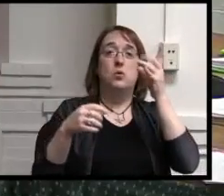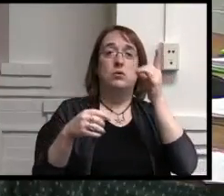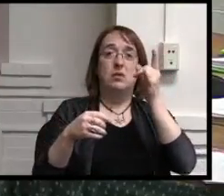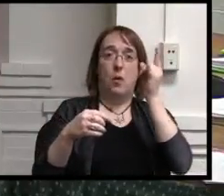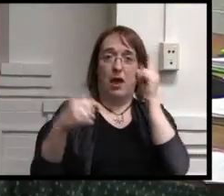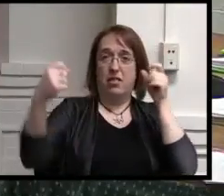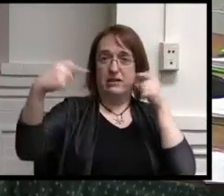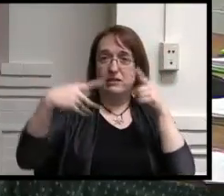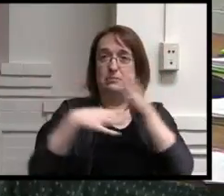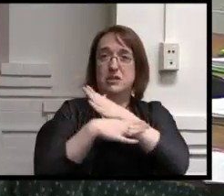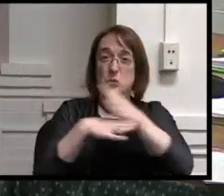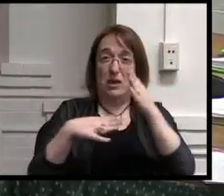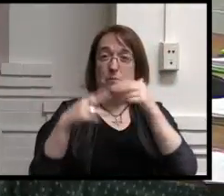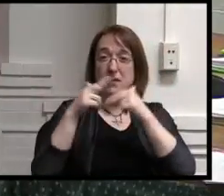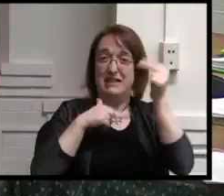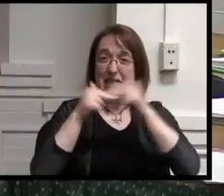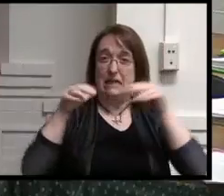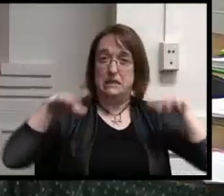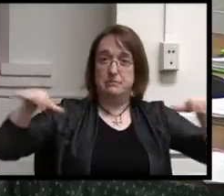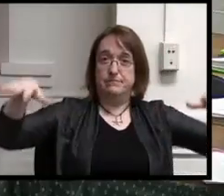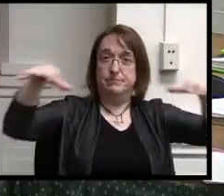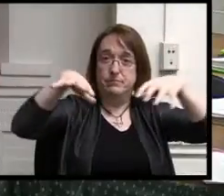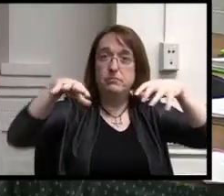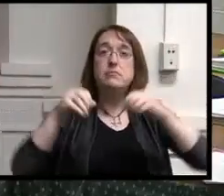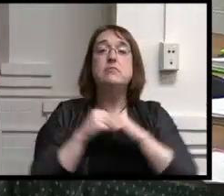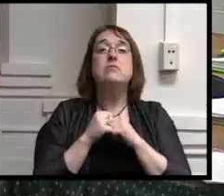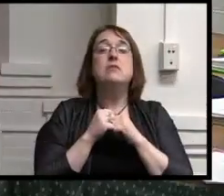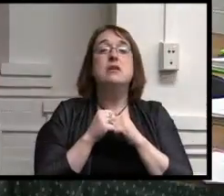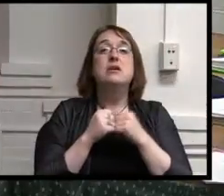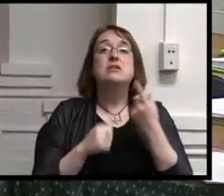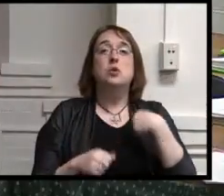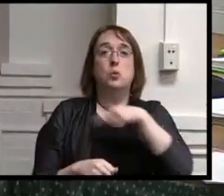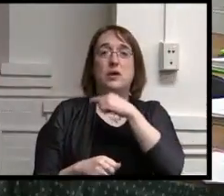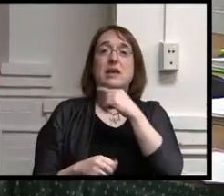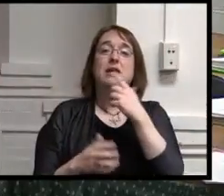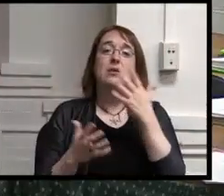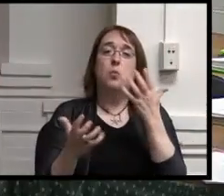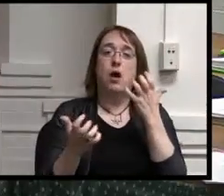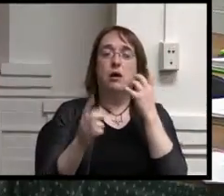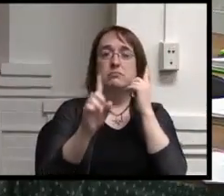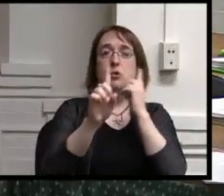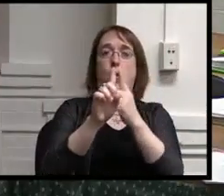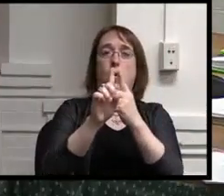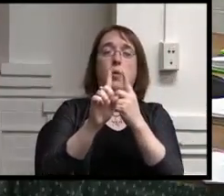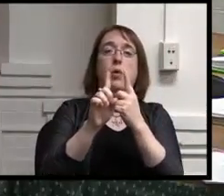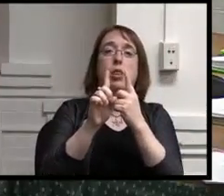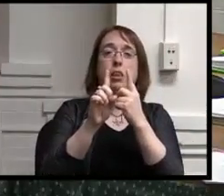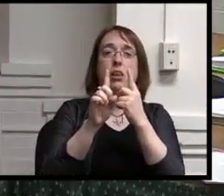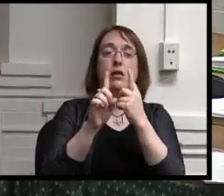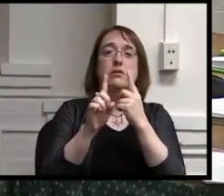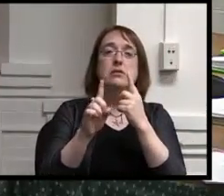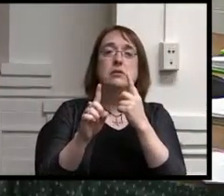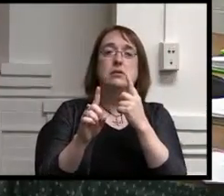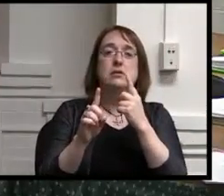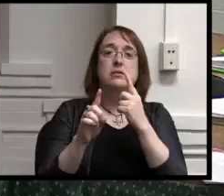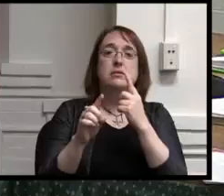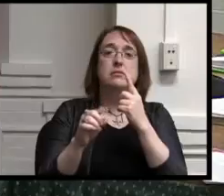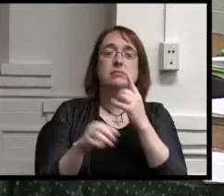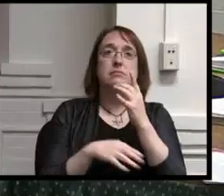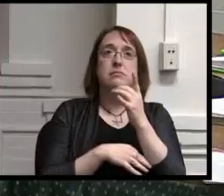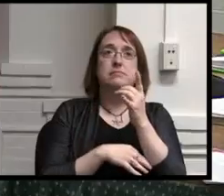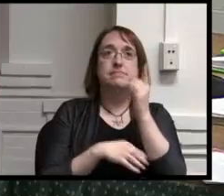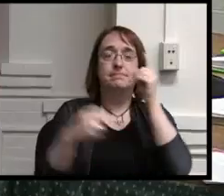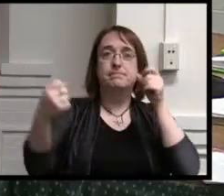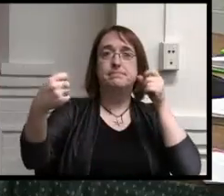between facilities. Explicitly, we're looking to create a dedicated link that will have line of sight wireless